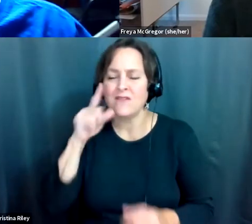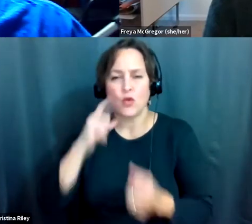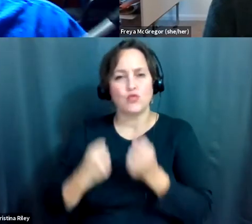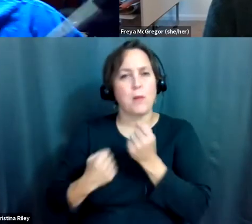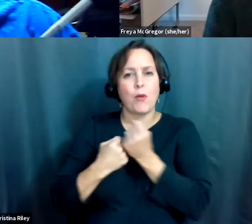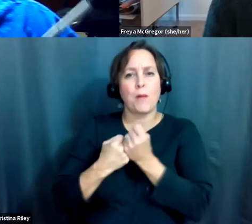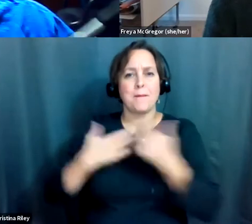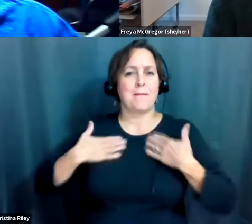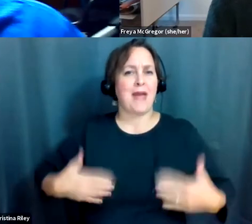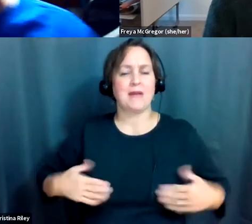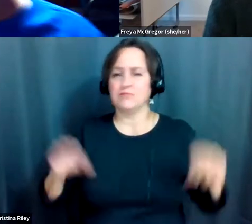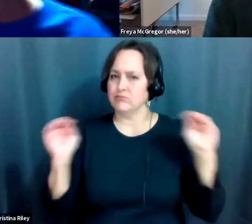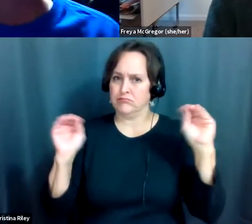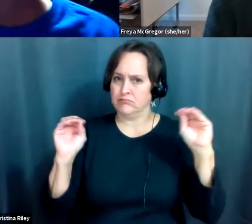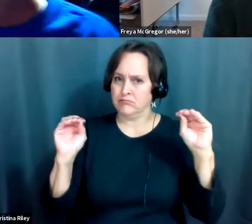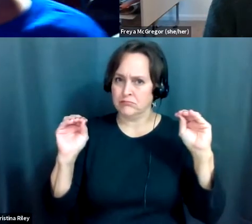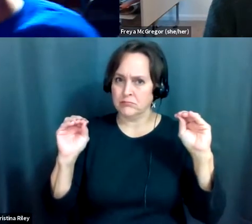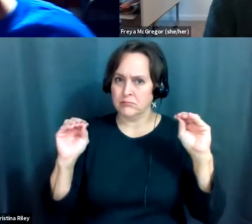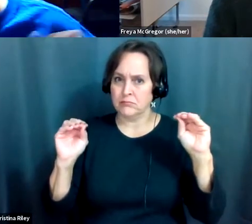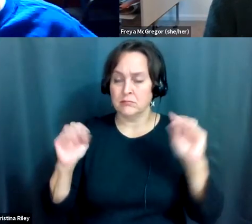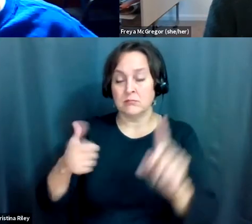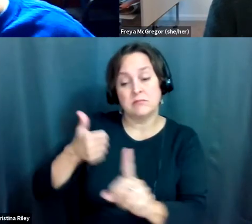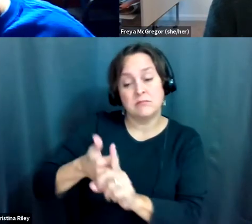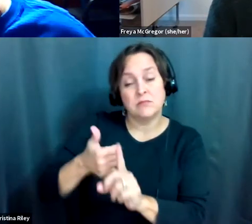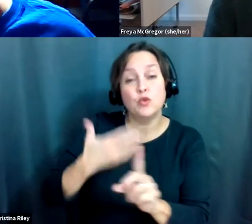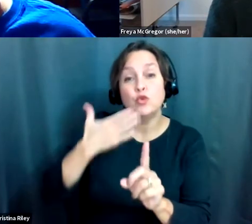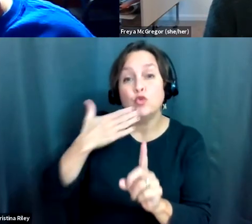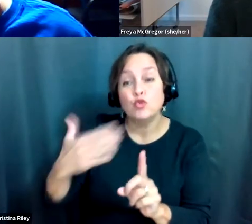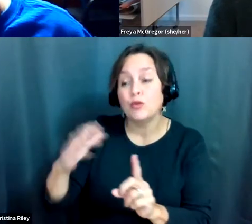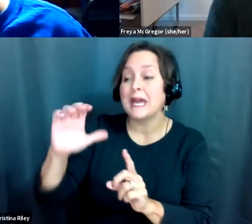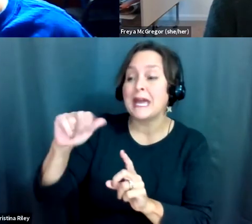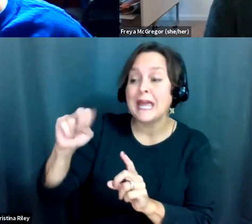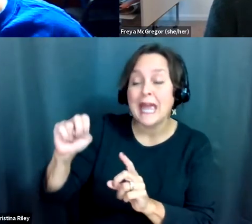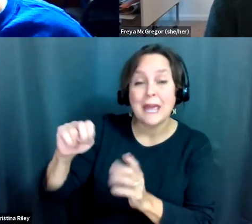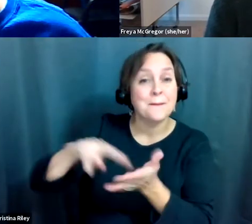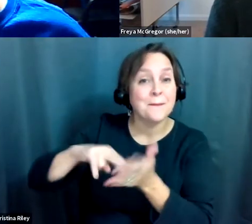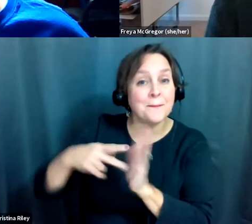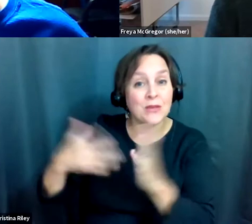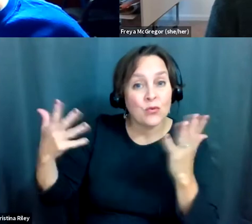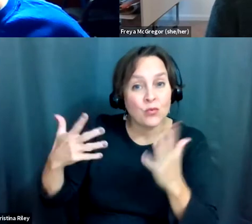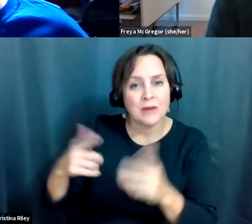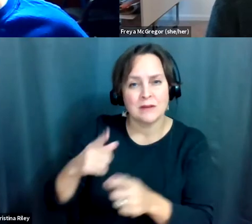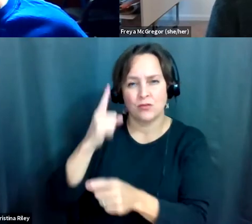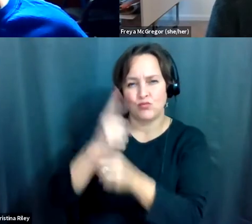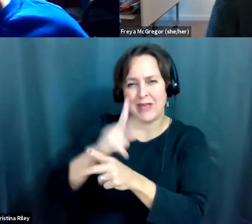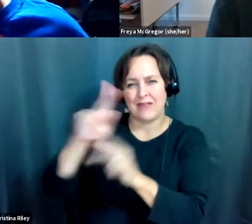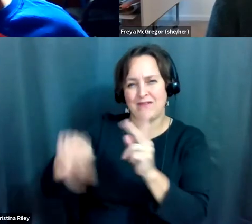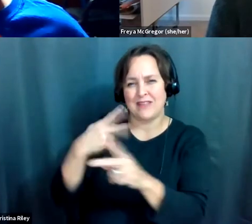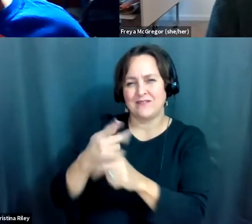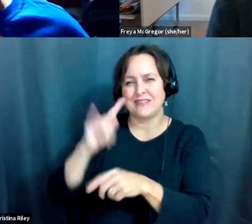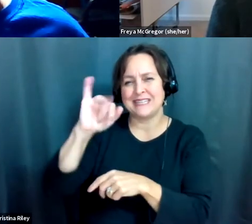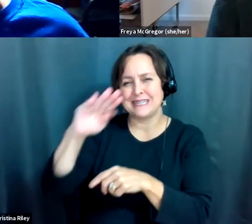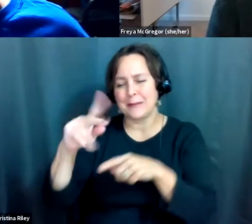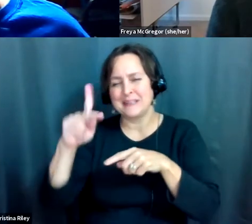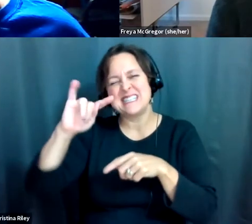to be a good cane. In my opinion, the cane has to have the right kind of a tip. I happen to have one with